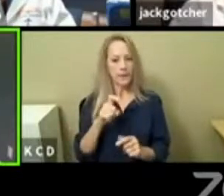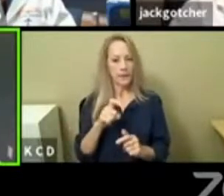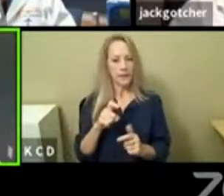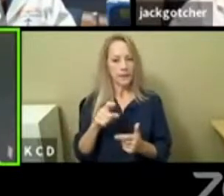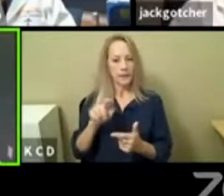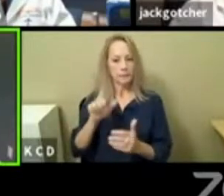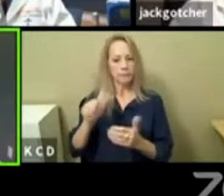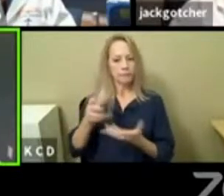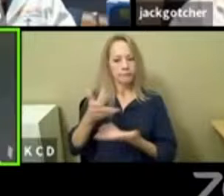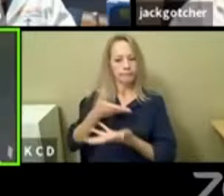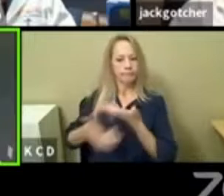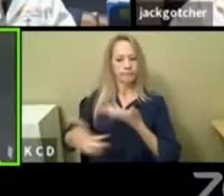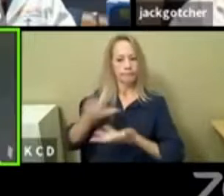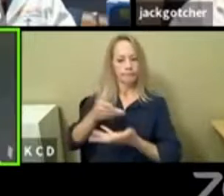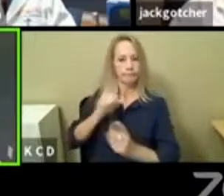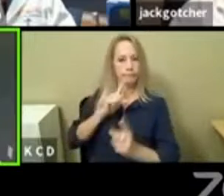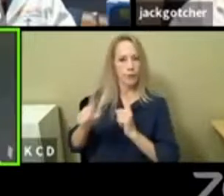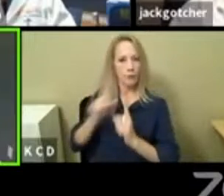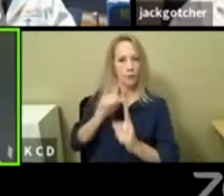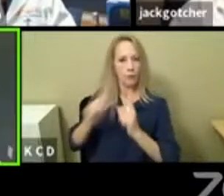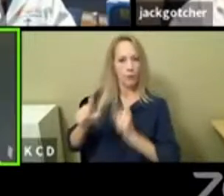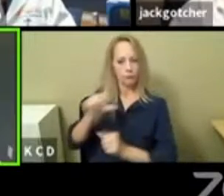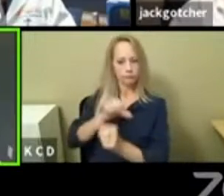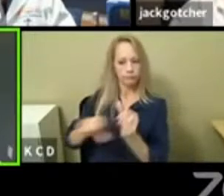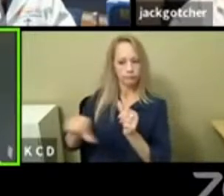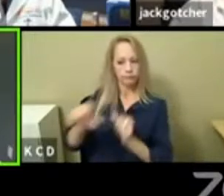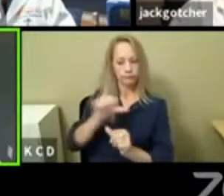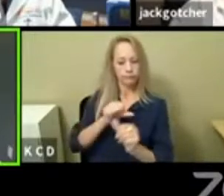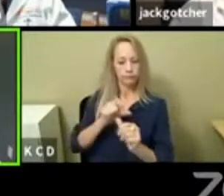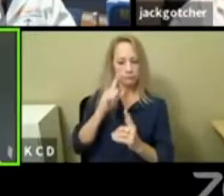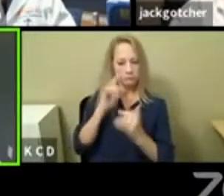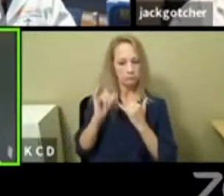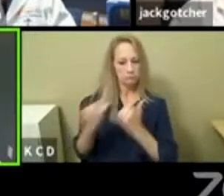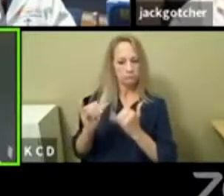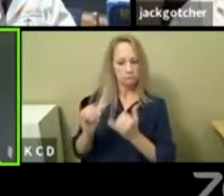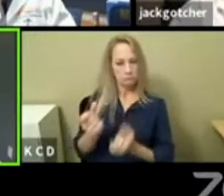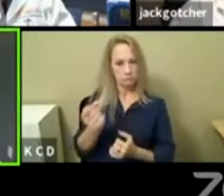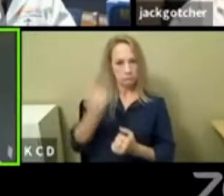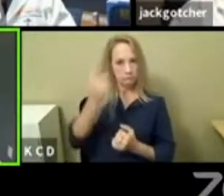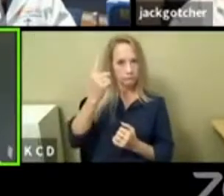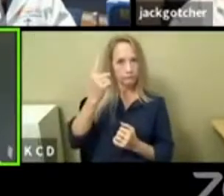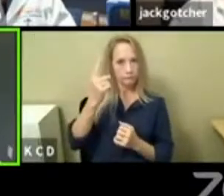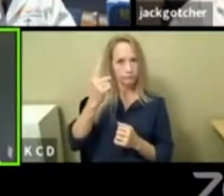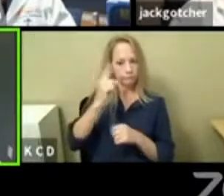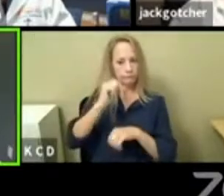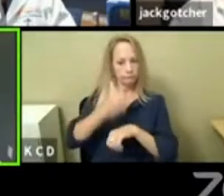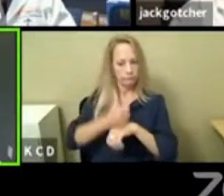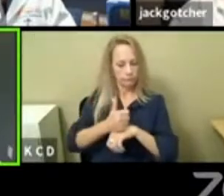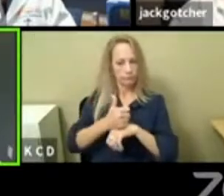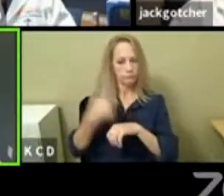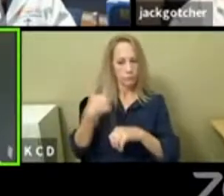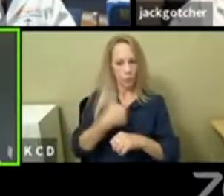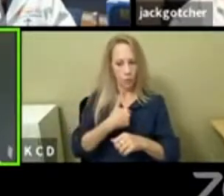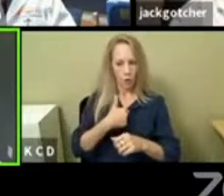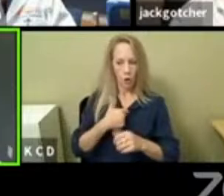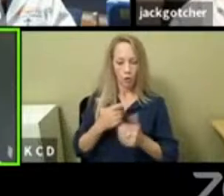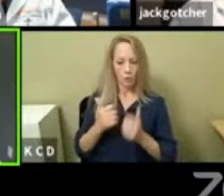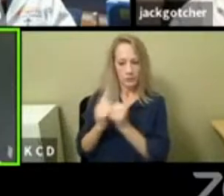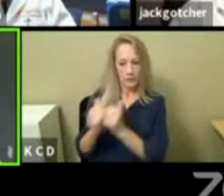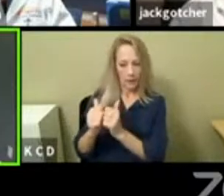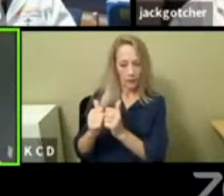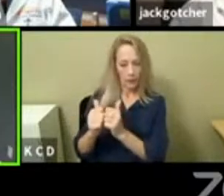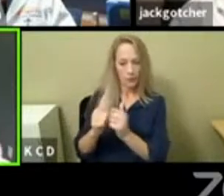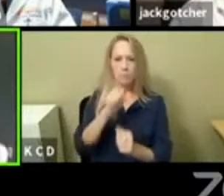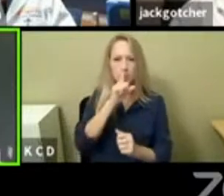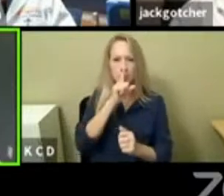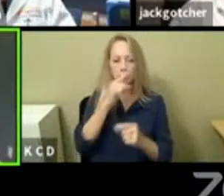together to come to some common foundation, some common ground, that we're in this together, that we're not fighting with the